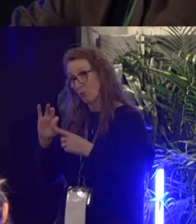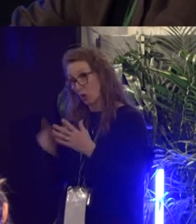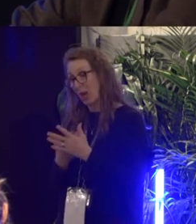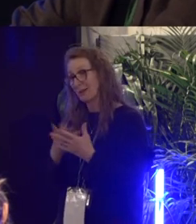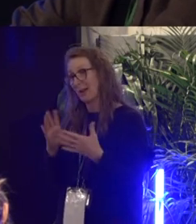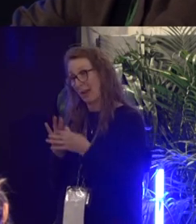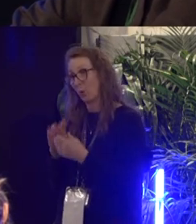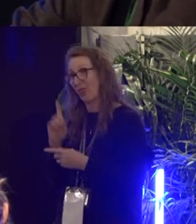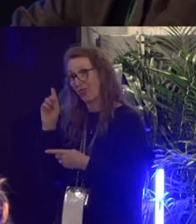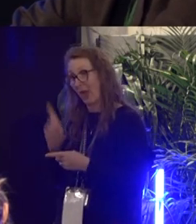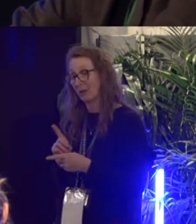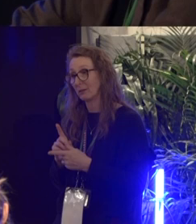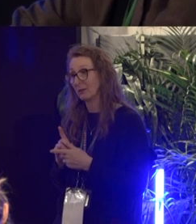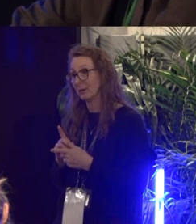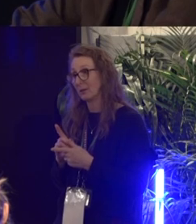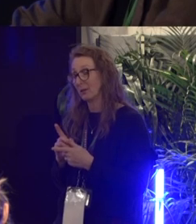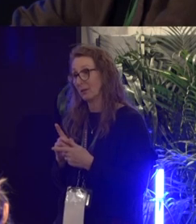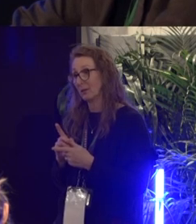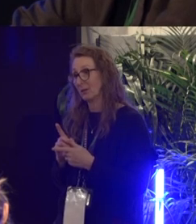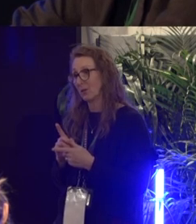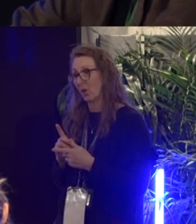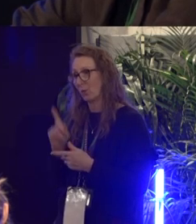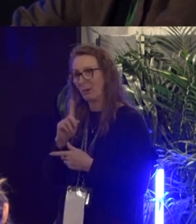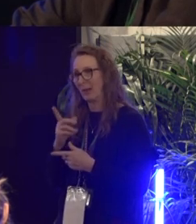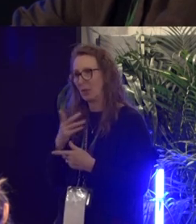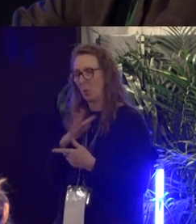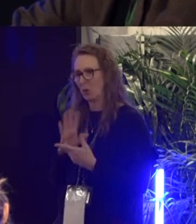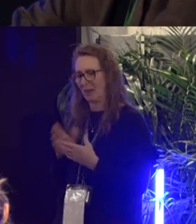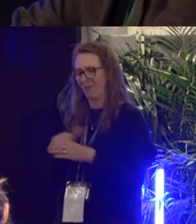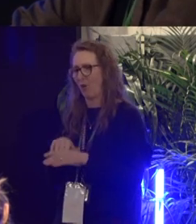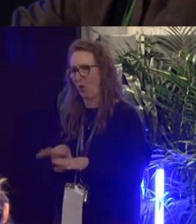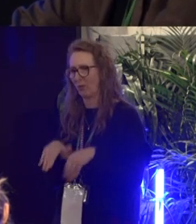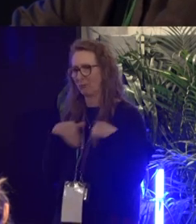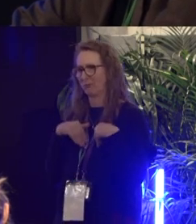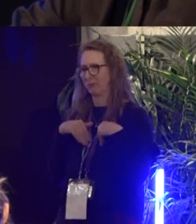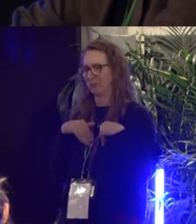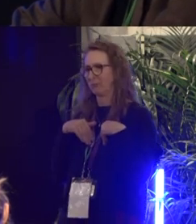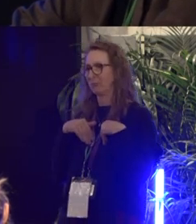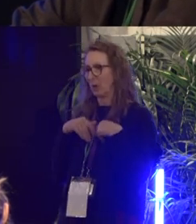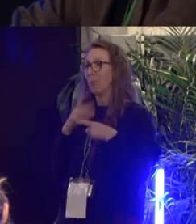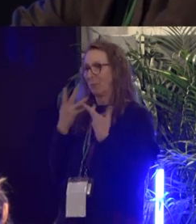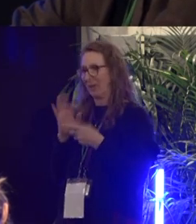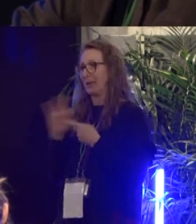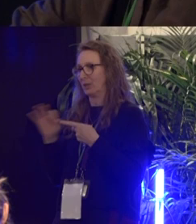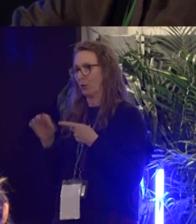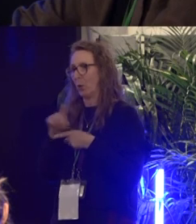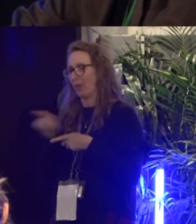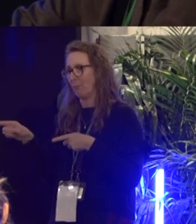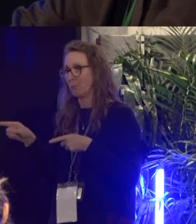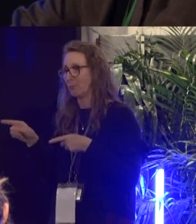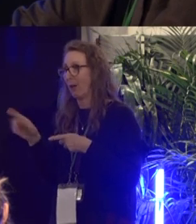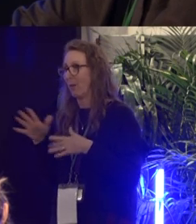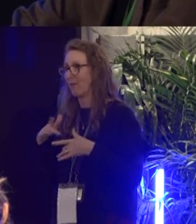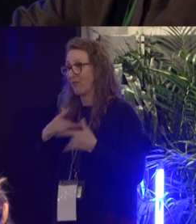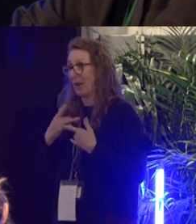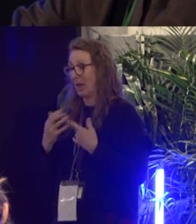It's like we looked at reluctant participants, people who really hate participatory work. We interviewed them, and kind of that the feeling